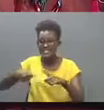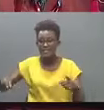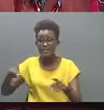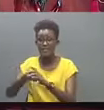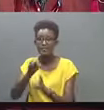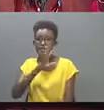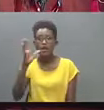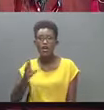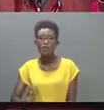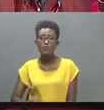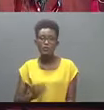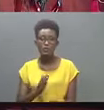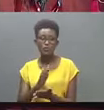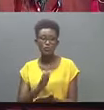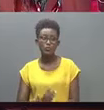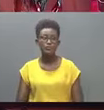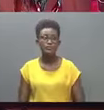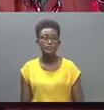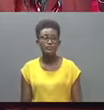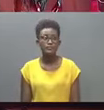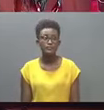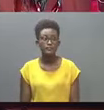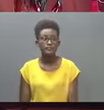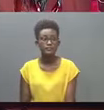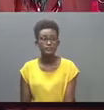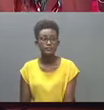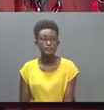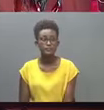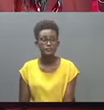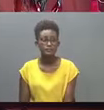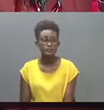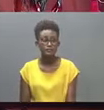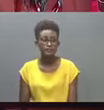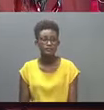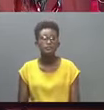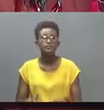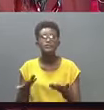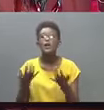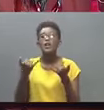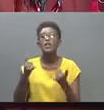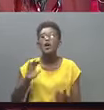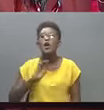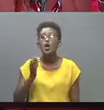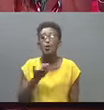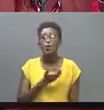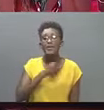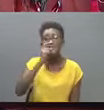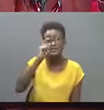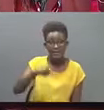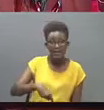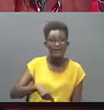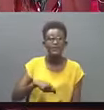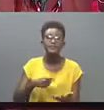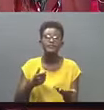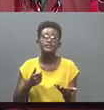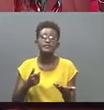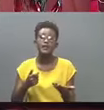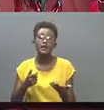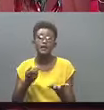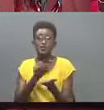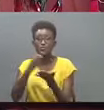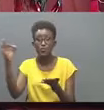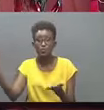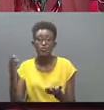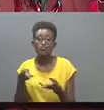uri inyuma y'amakuba n'intambara no kwica kose kuri muri Afrika. And so we need the spiritual dimension. Rero dukeneye